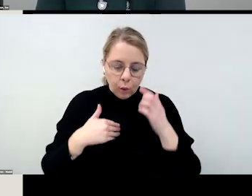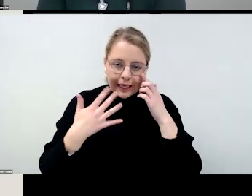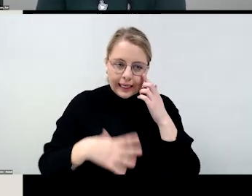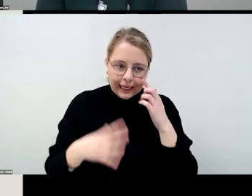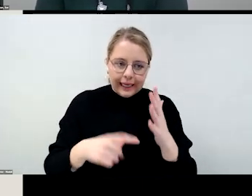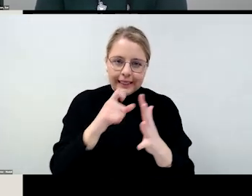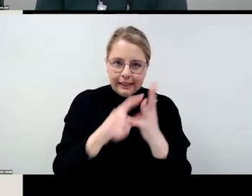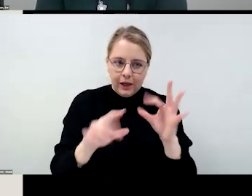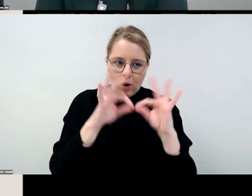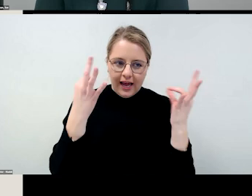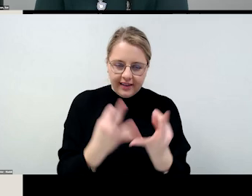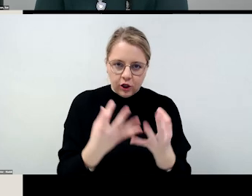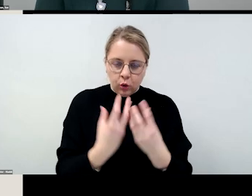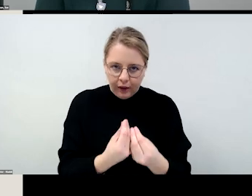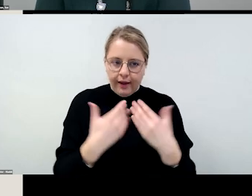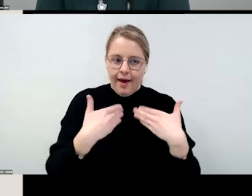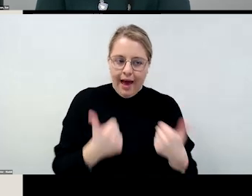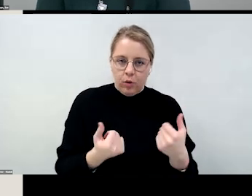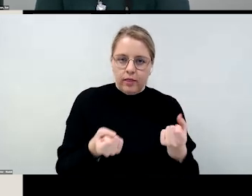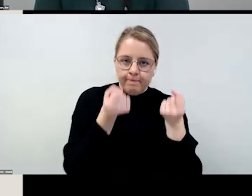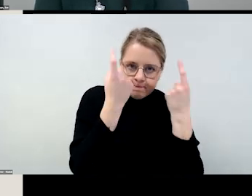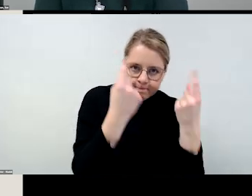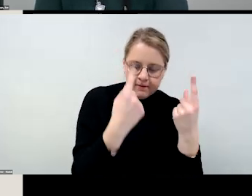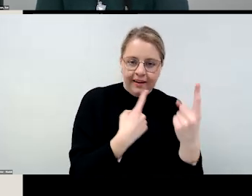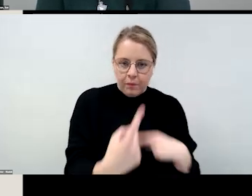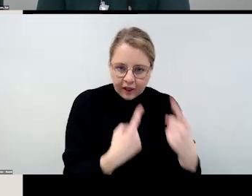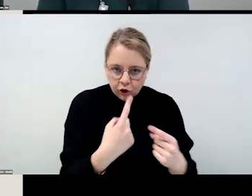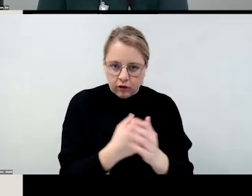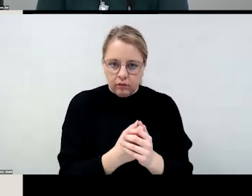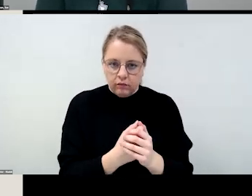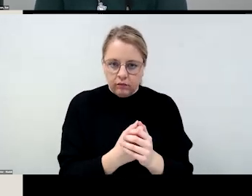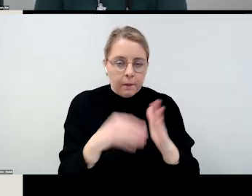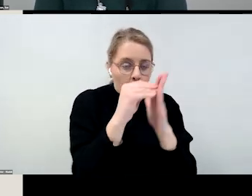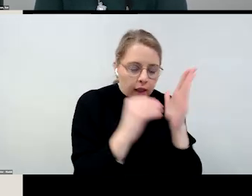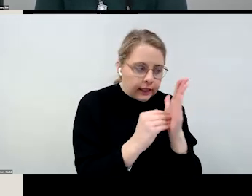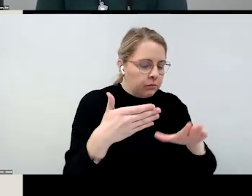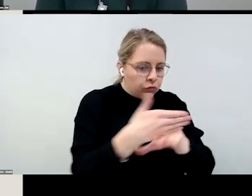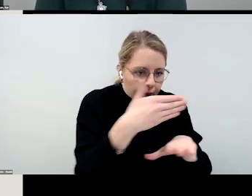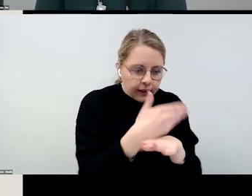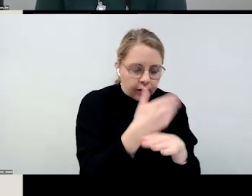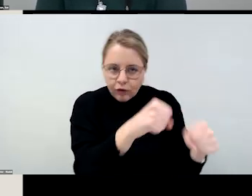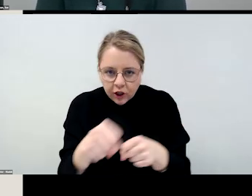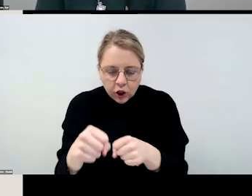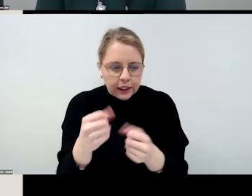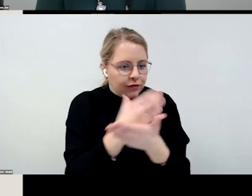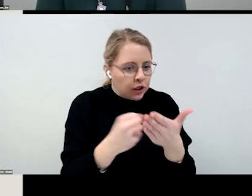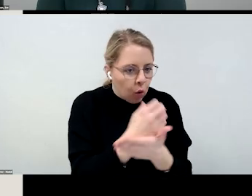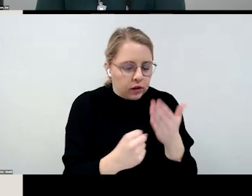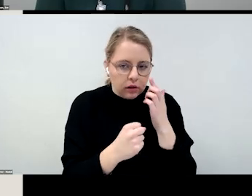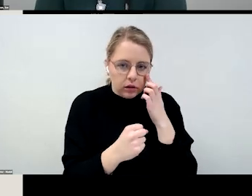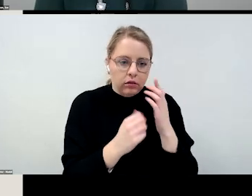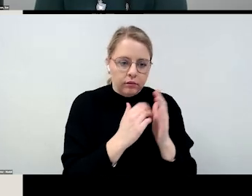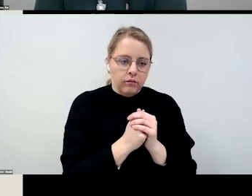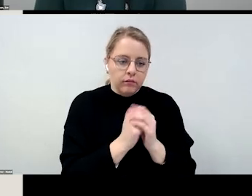literate disability organizations. So health literacy through policy right down to practice, strategies, resources for achieving